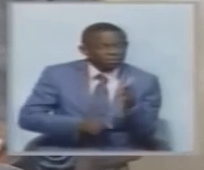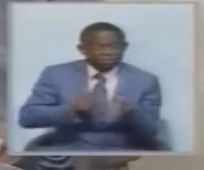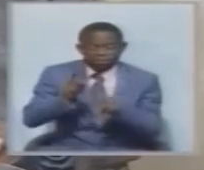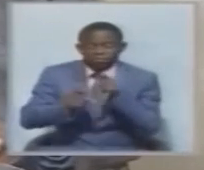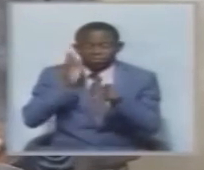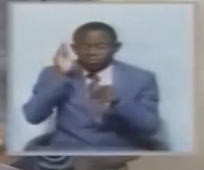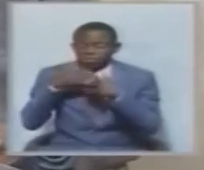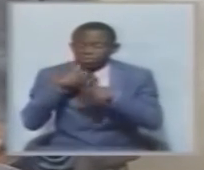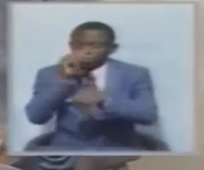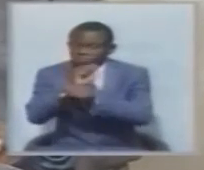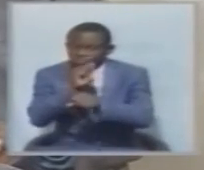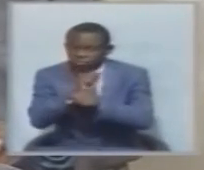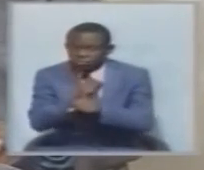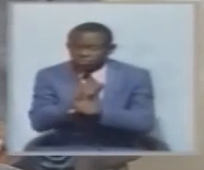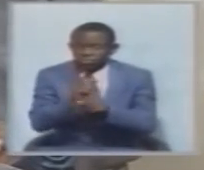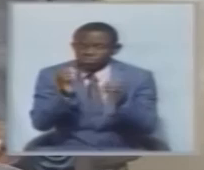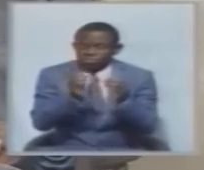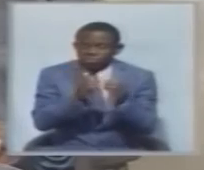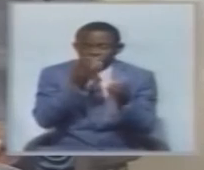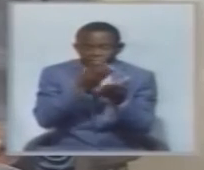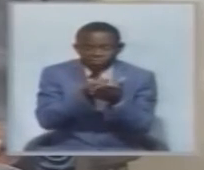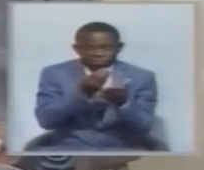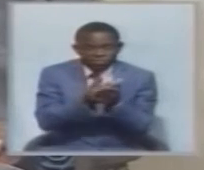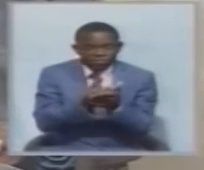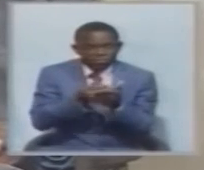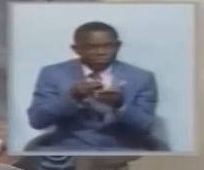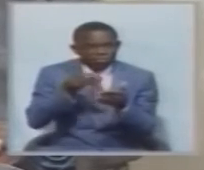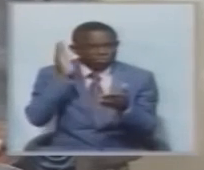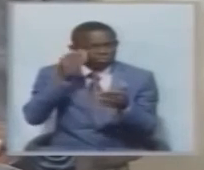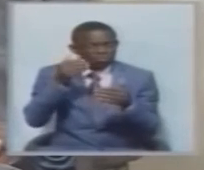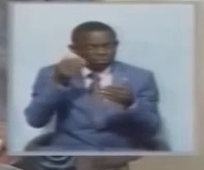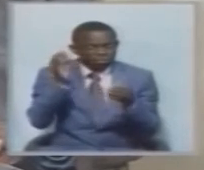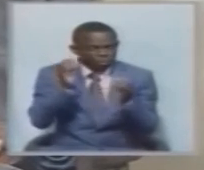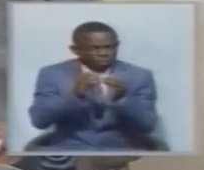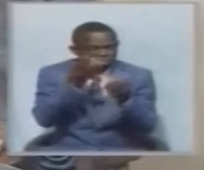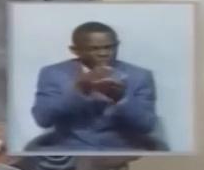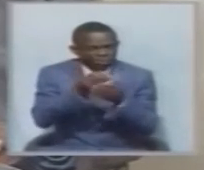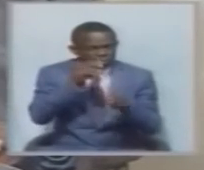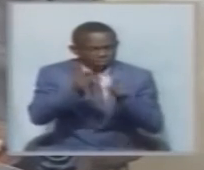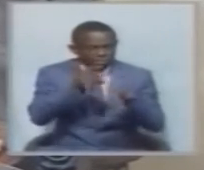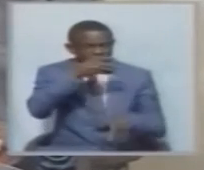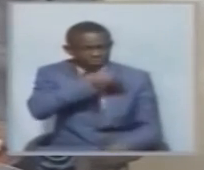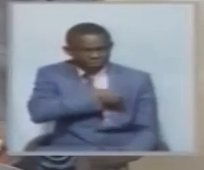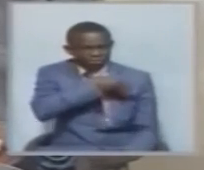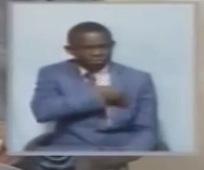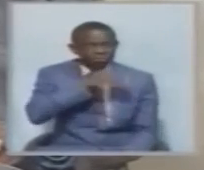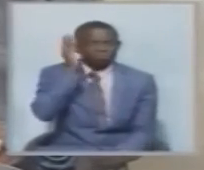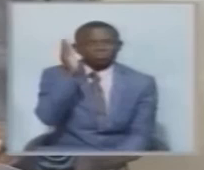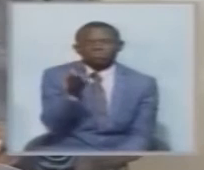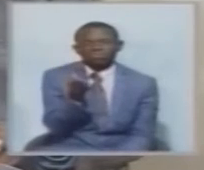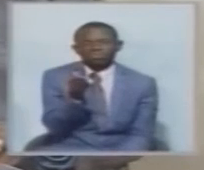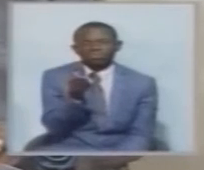put more money to the people who will be employed there, but more importantly, again, it's a revenue